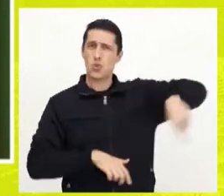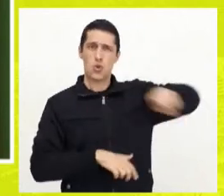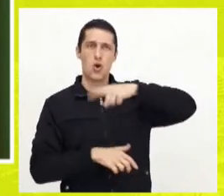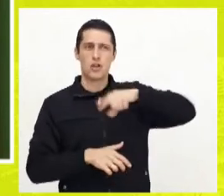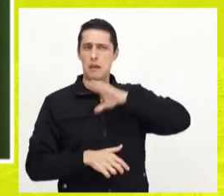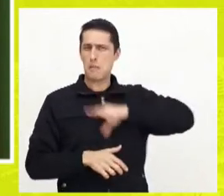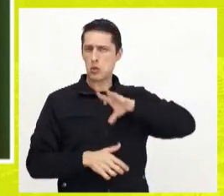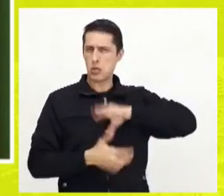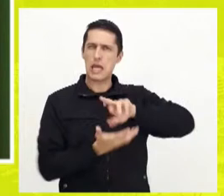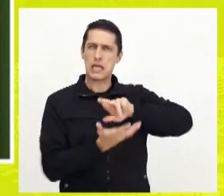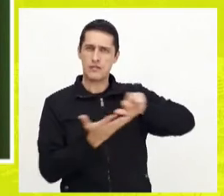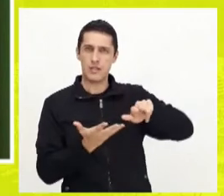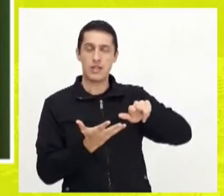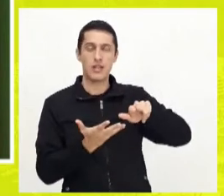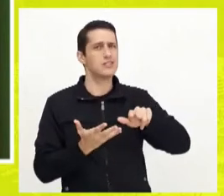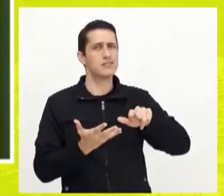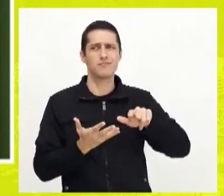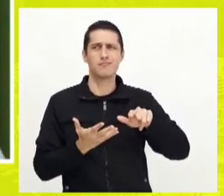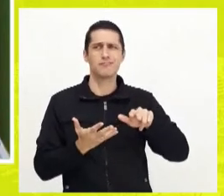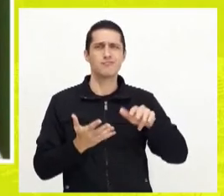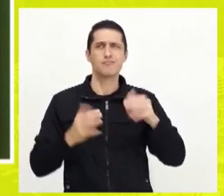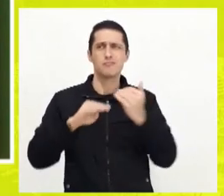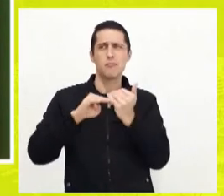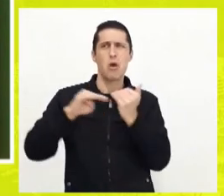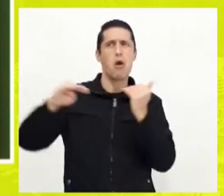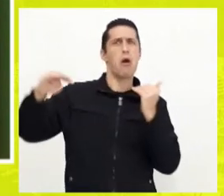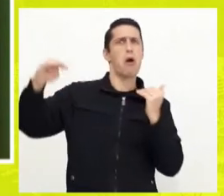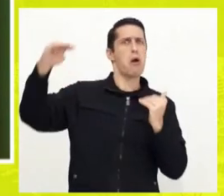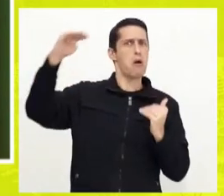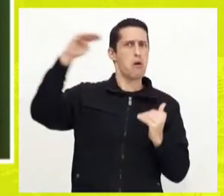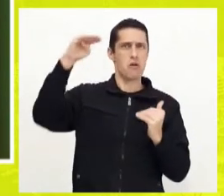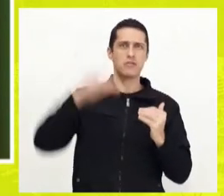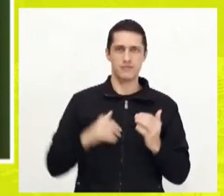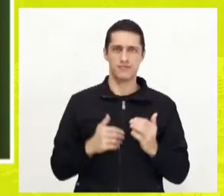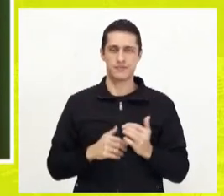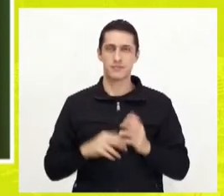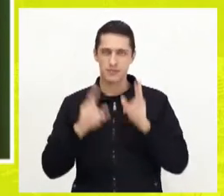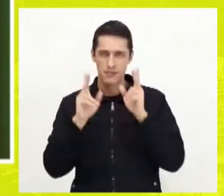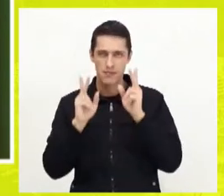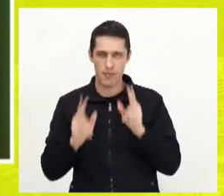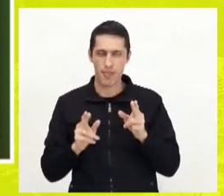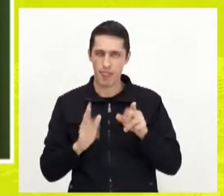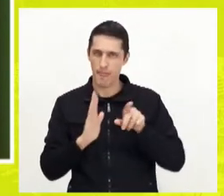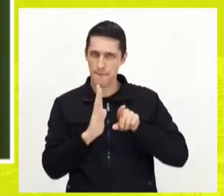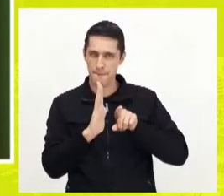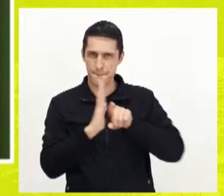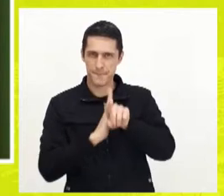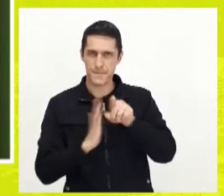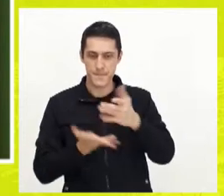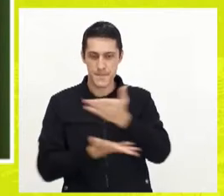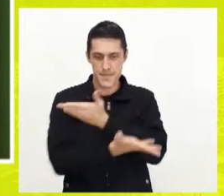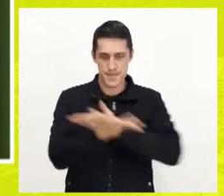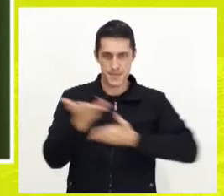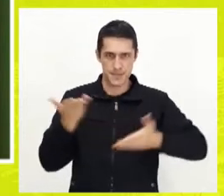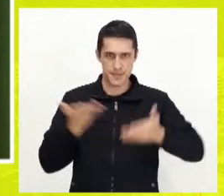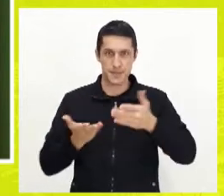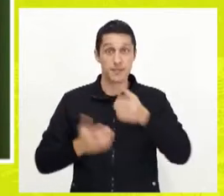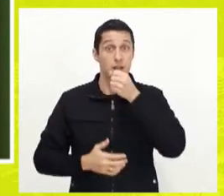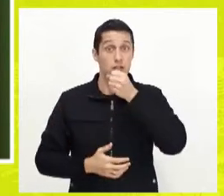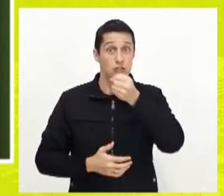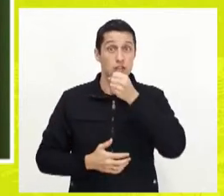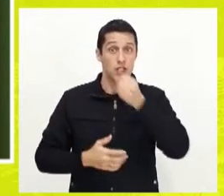going back to the question you made on collaboration not just among journalists regional